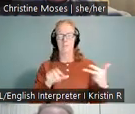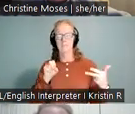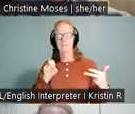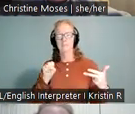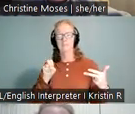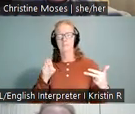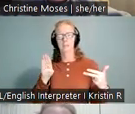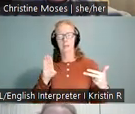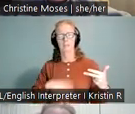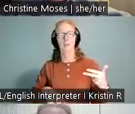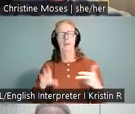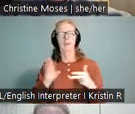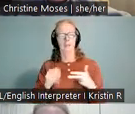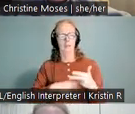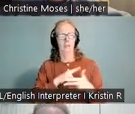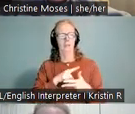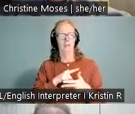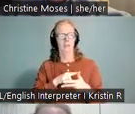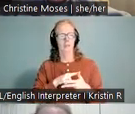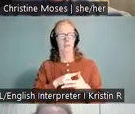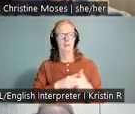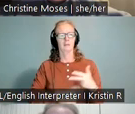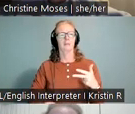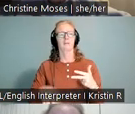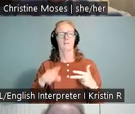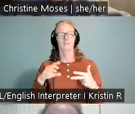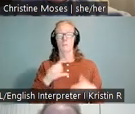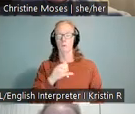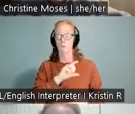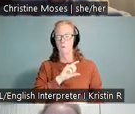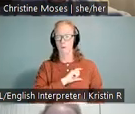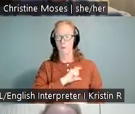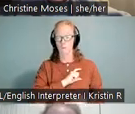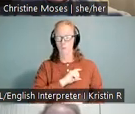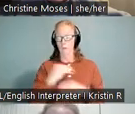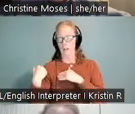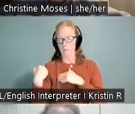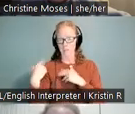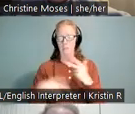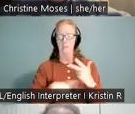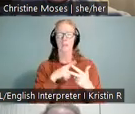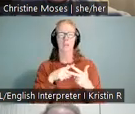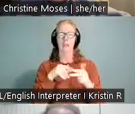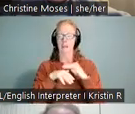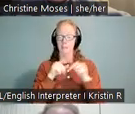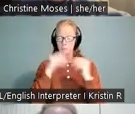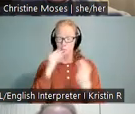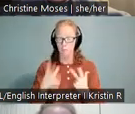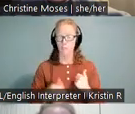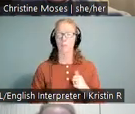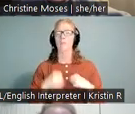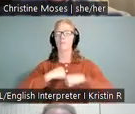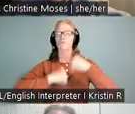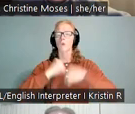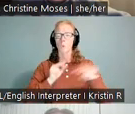there's officer accountability, access to information, and structural oversight. And we will, we, our job is then